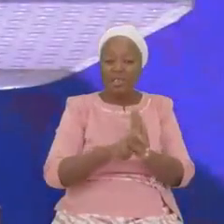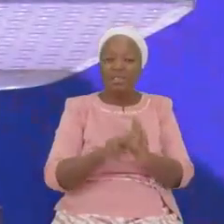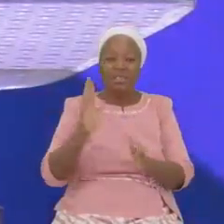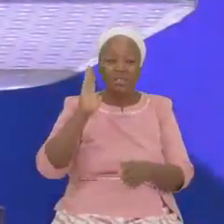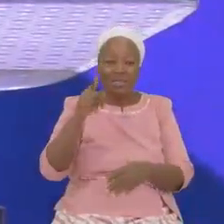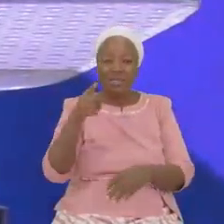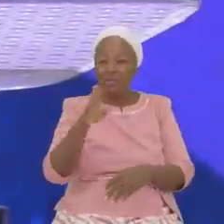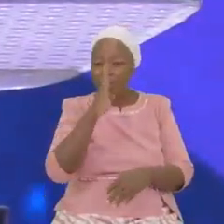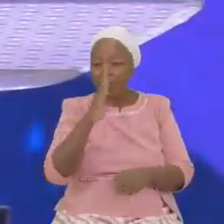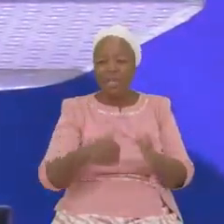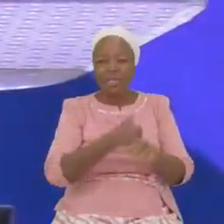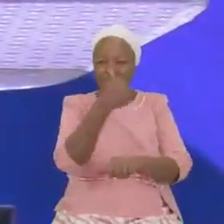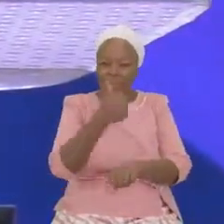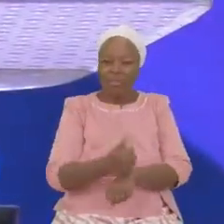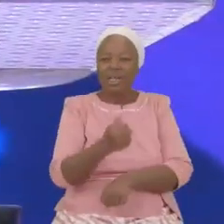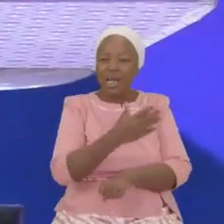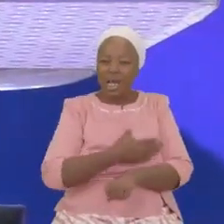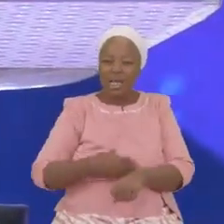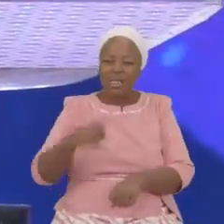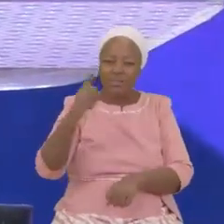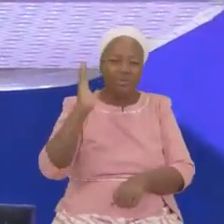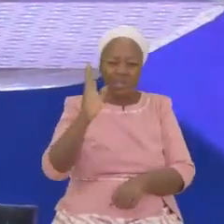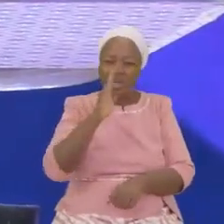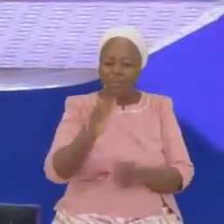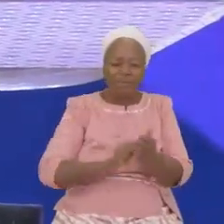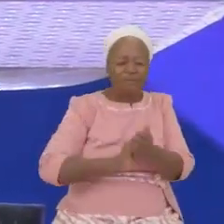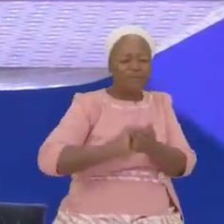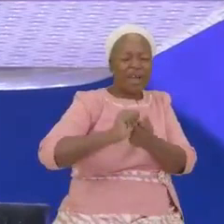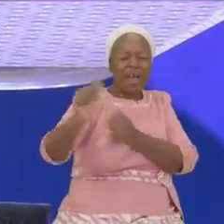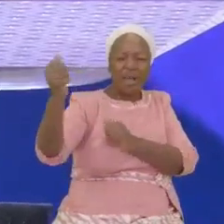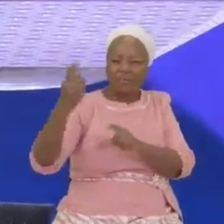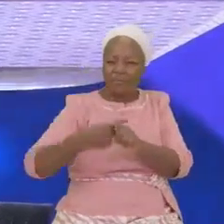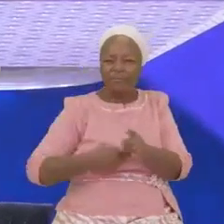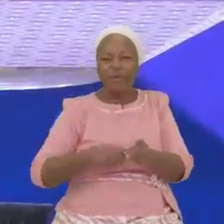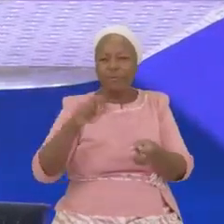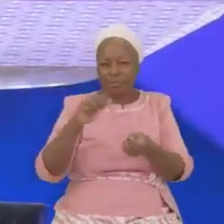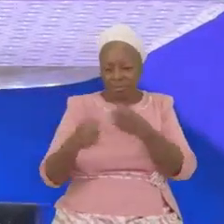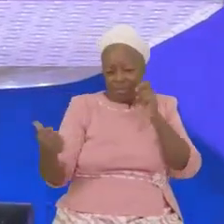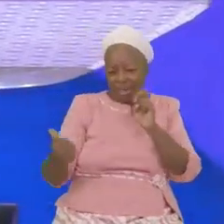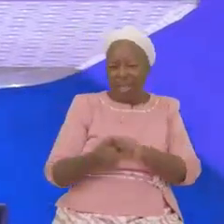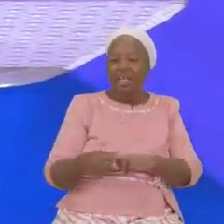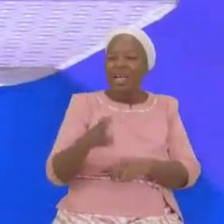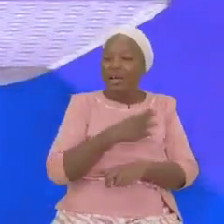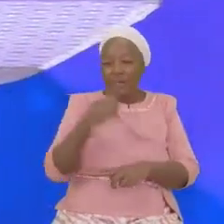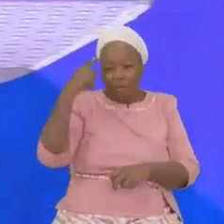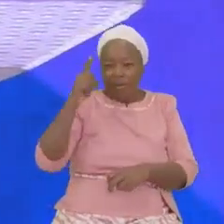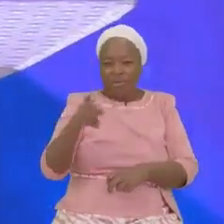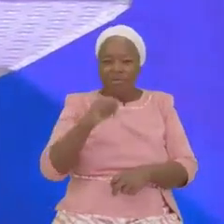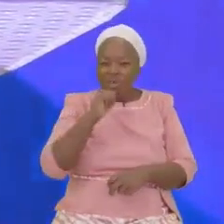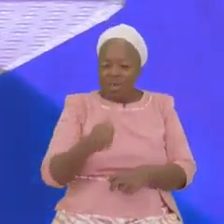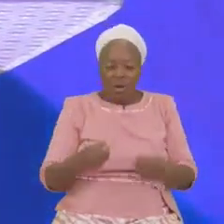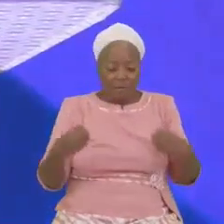be established, thou shalt be far from oppression. for thou shalt not